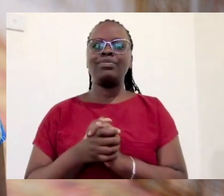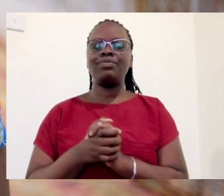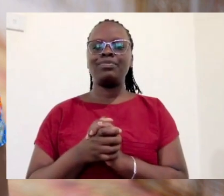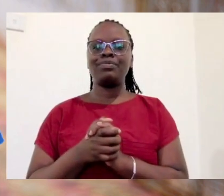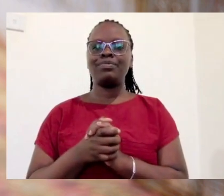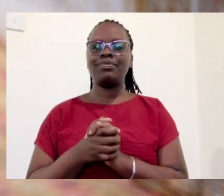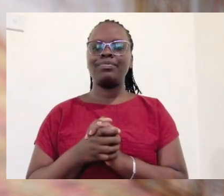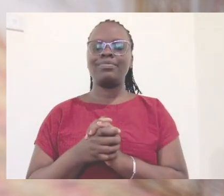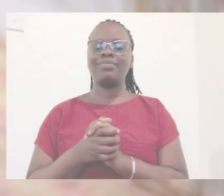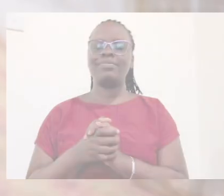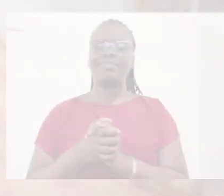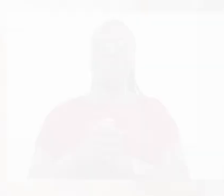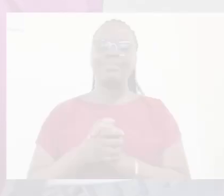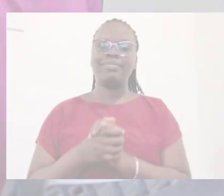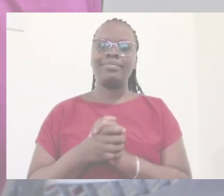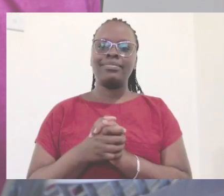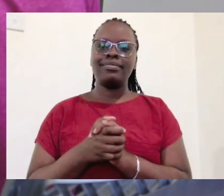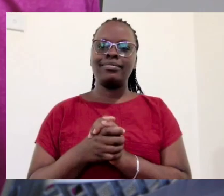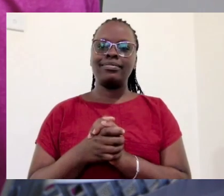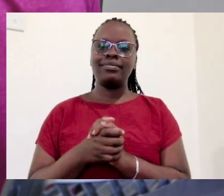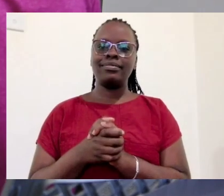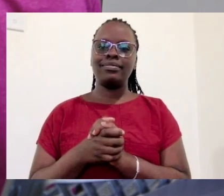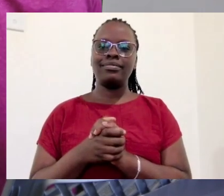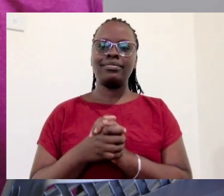at Elimu EdTech Hub.